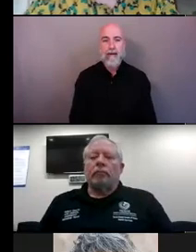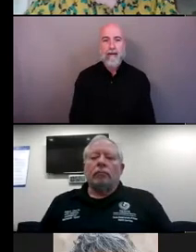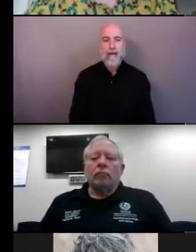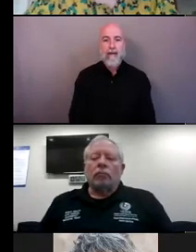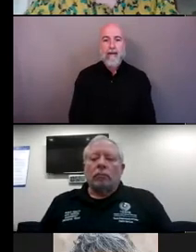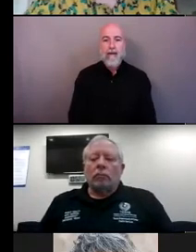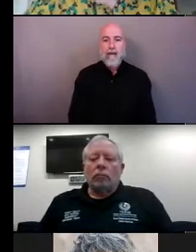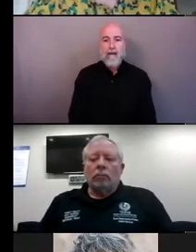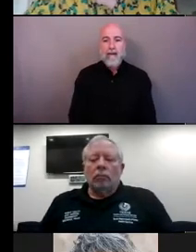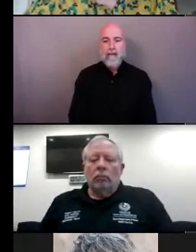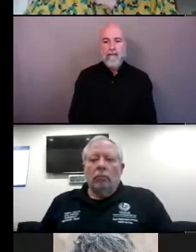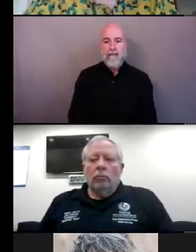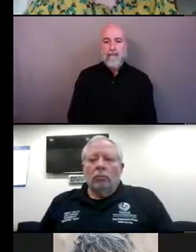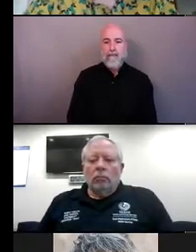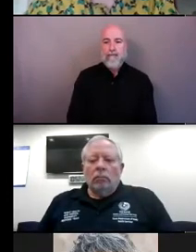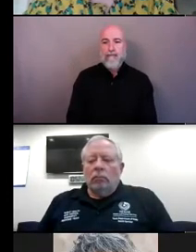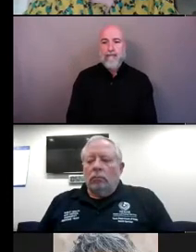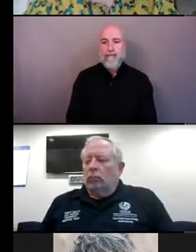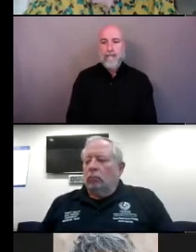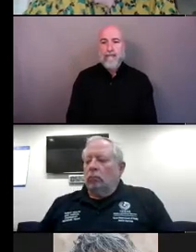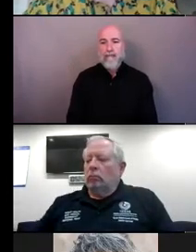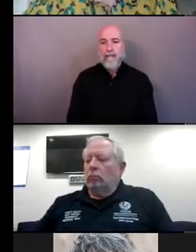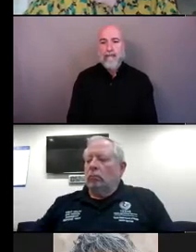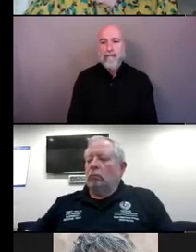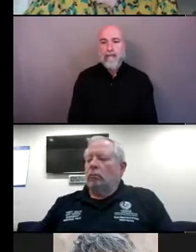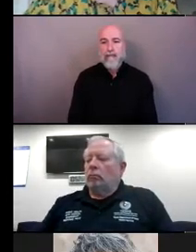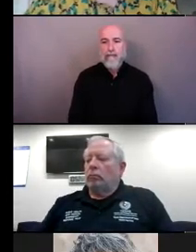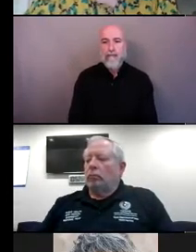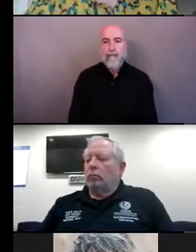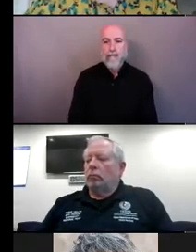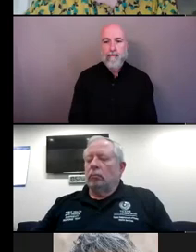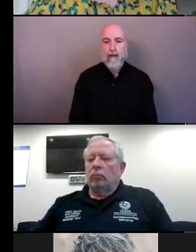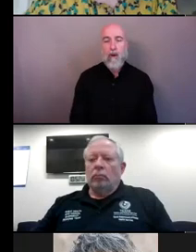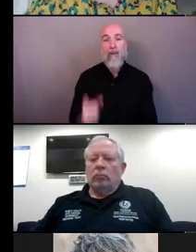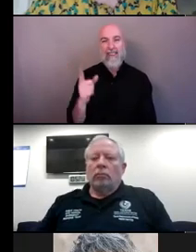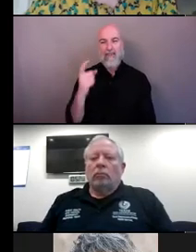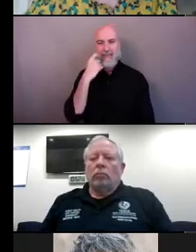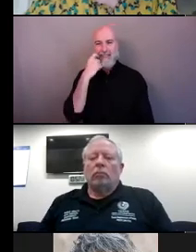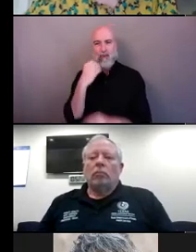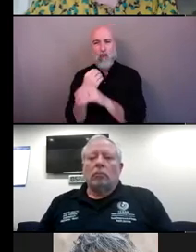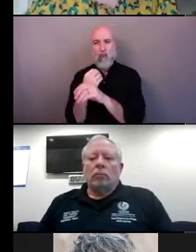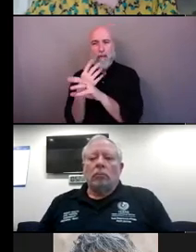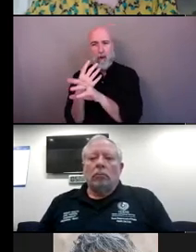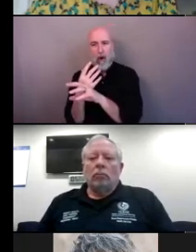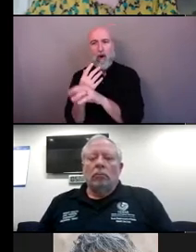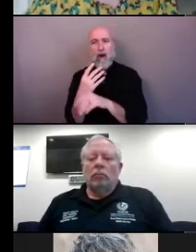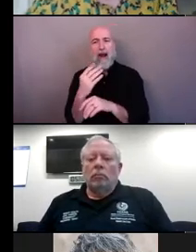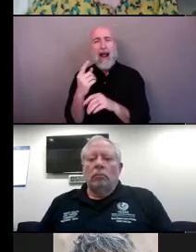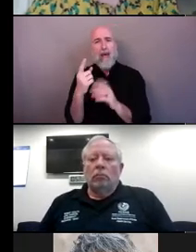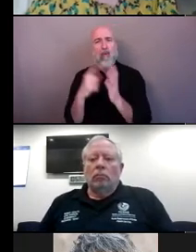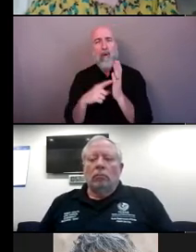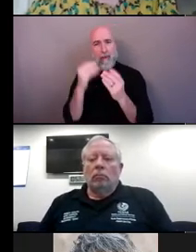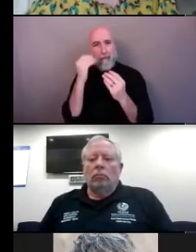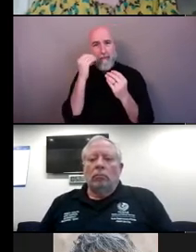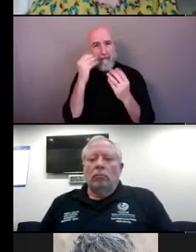We have a question. Oh goodness, I scrolled right past it. This person was in a webinar recently, and the information provided stated that it